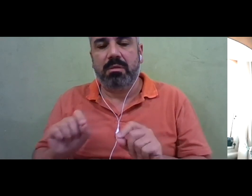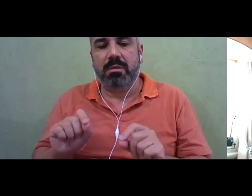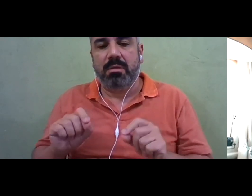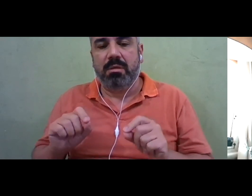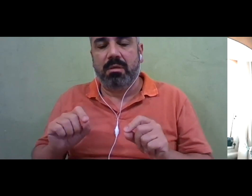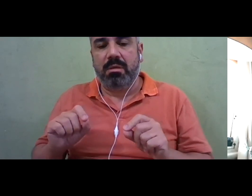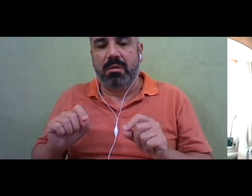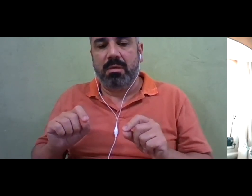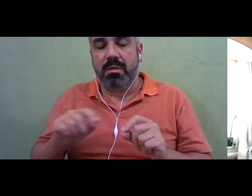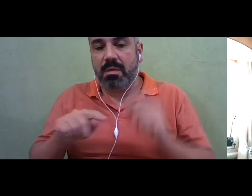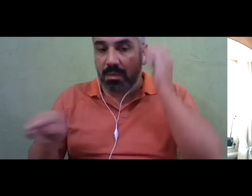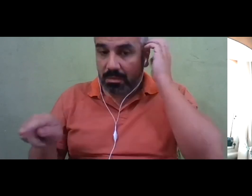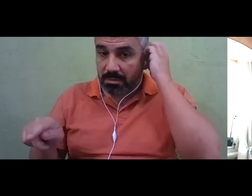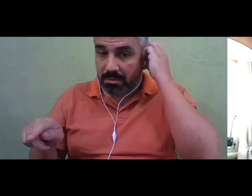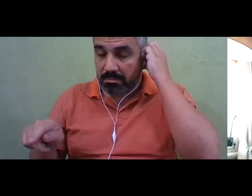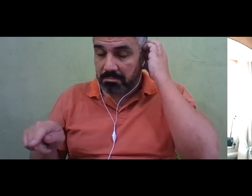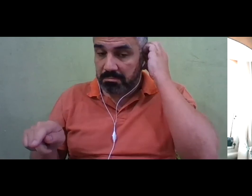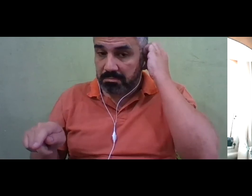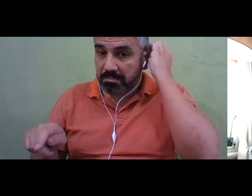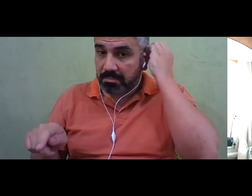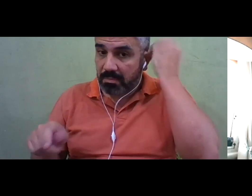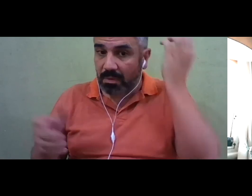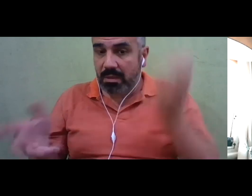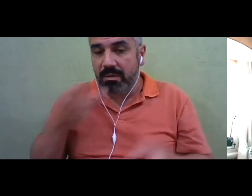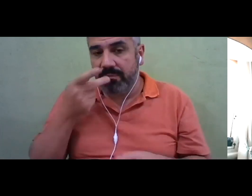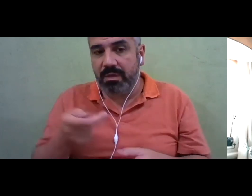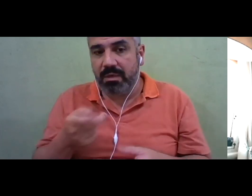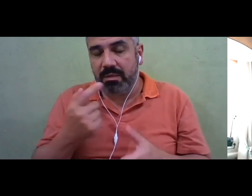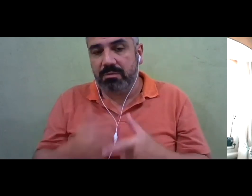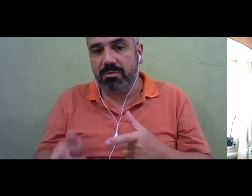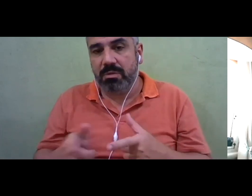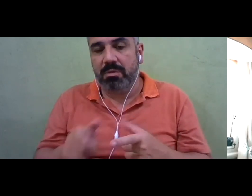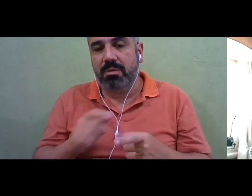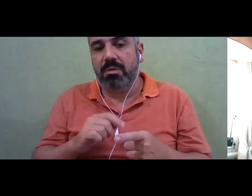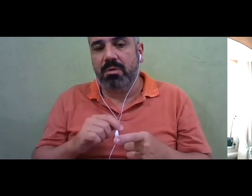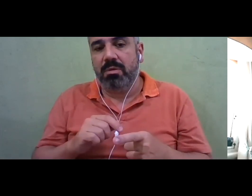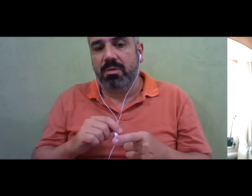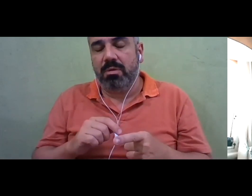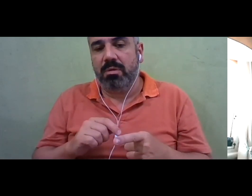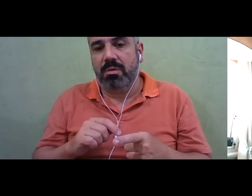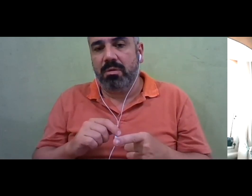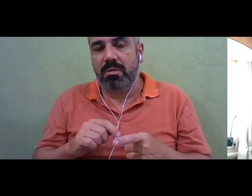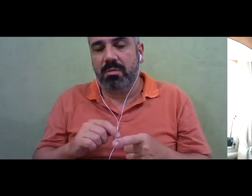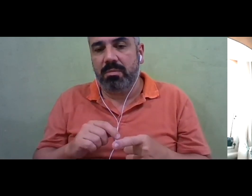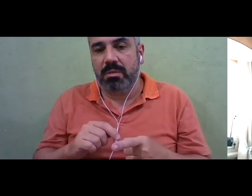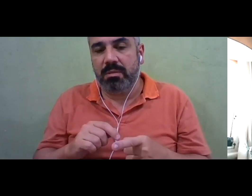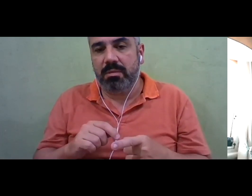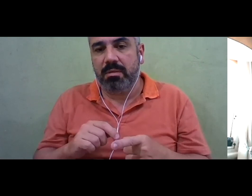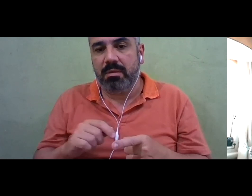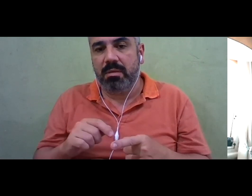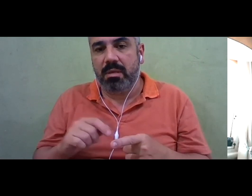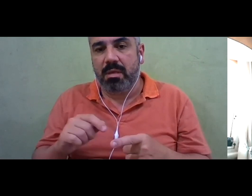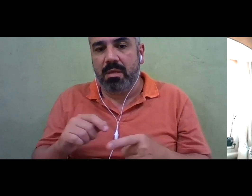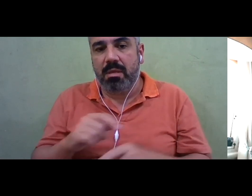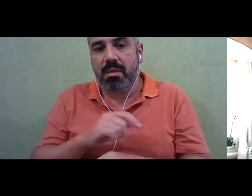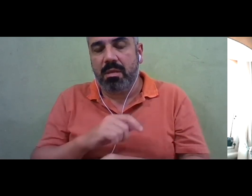their own words, it's like a psychoanalyst that listens carefully to what the patient says. They don't